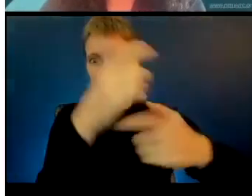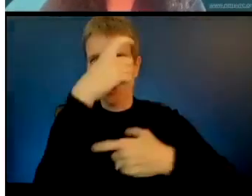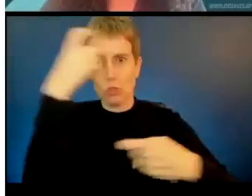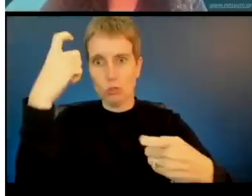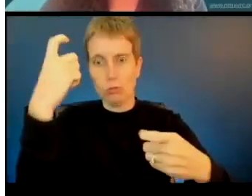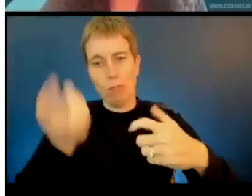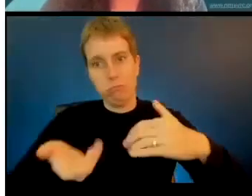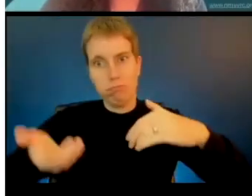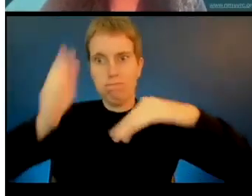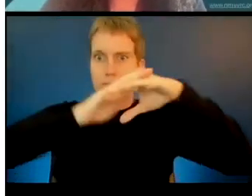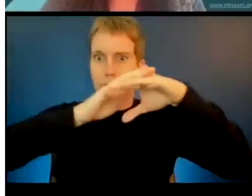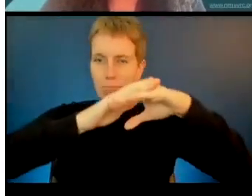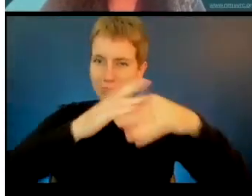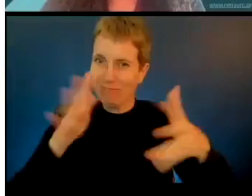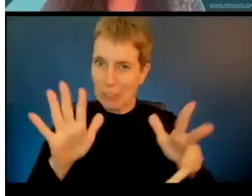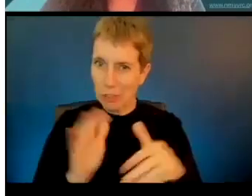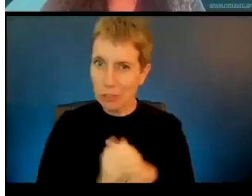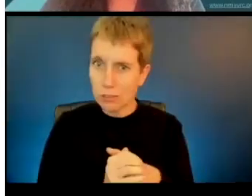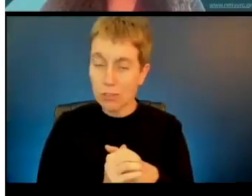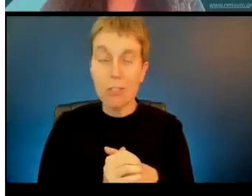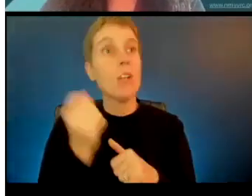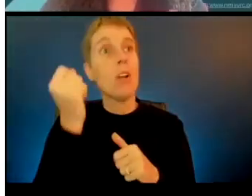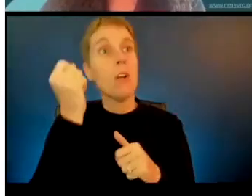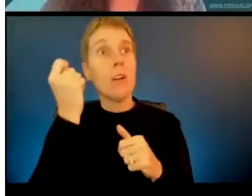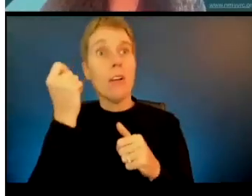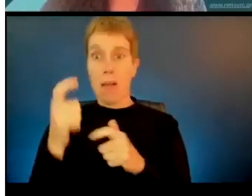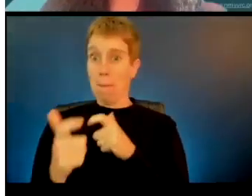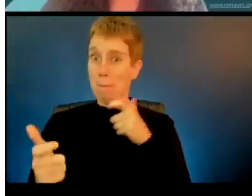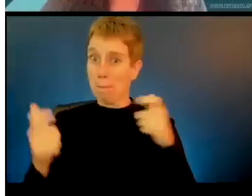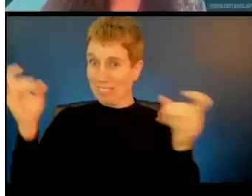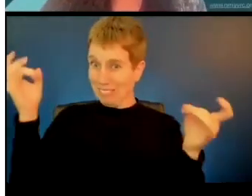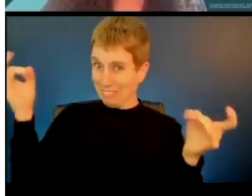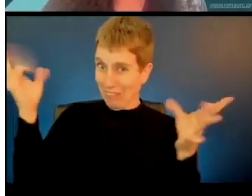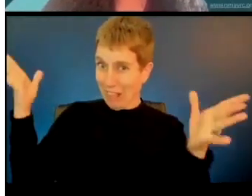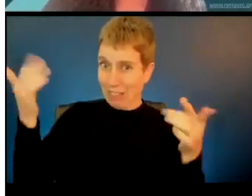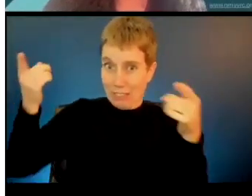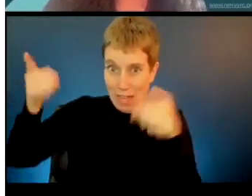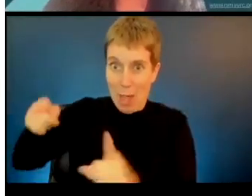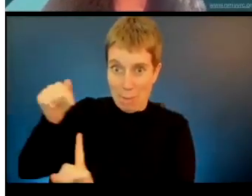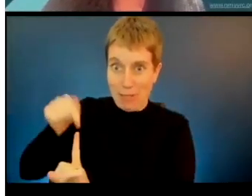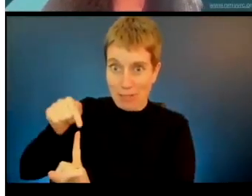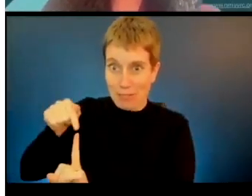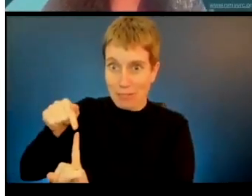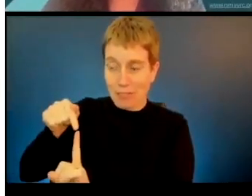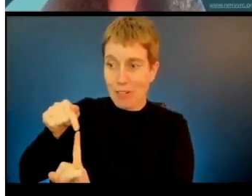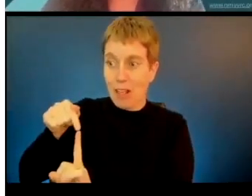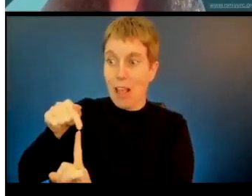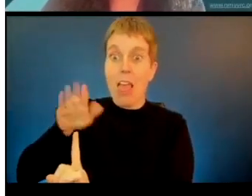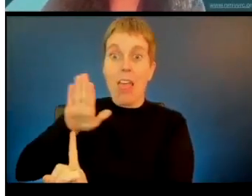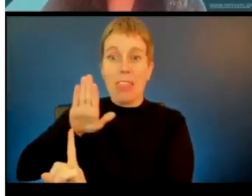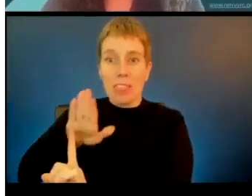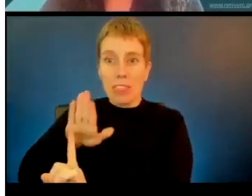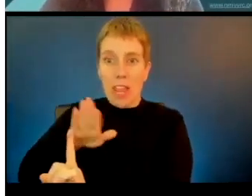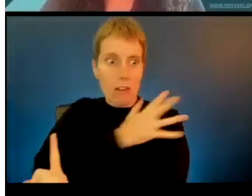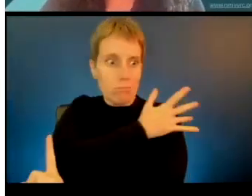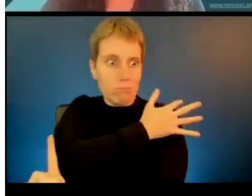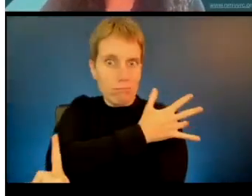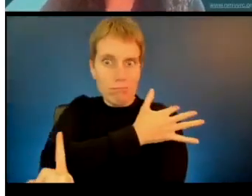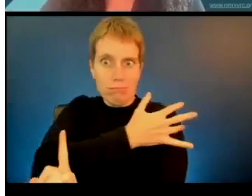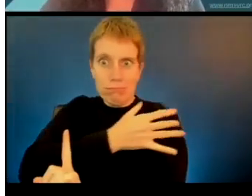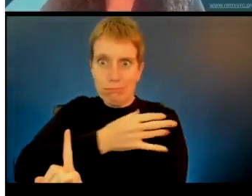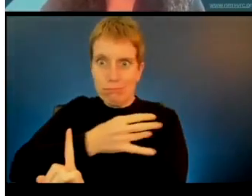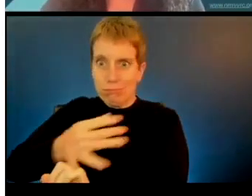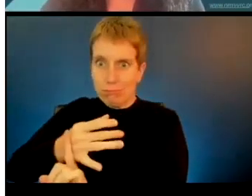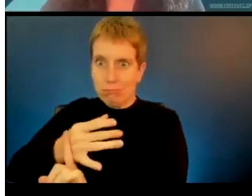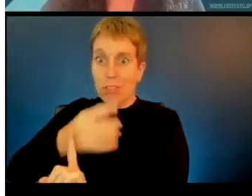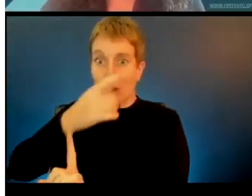a person were to experience a mass violence incident, their cumulative prior trauma experiences might influence how they respond